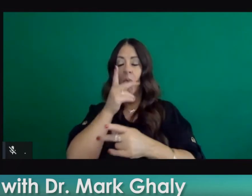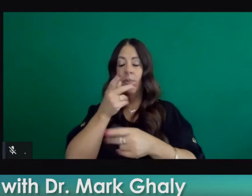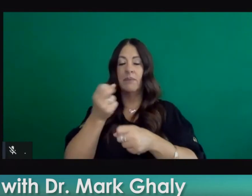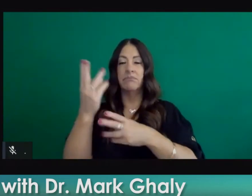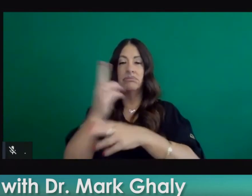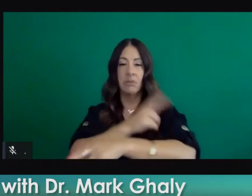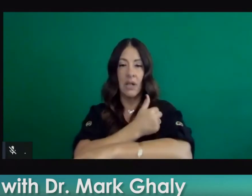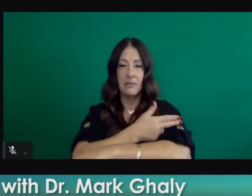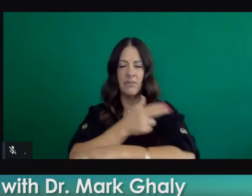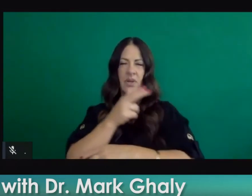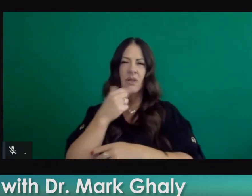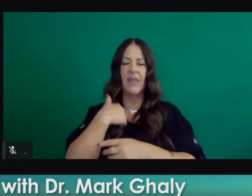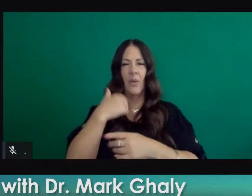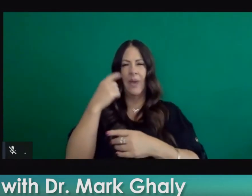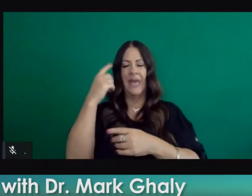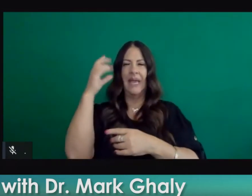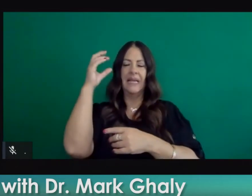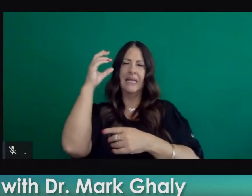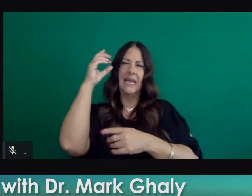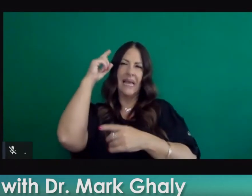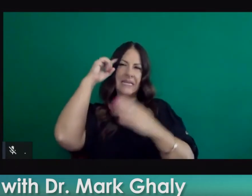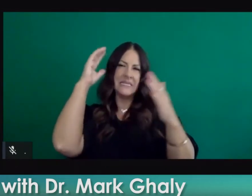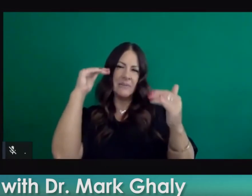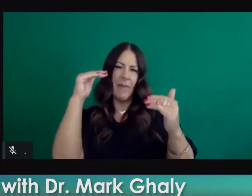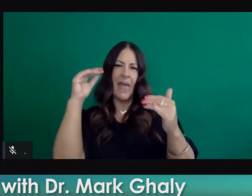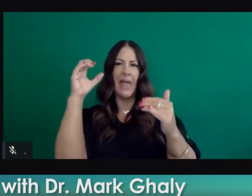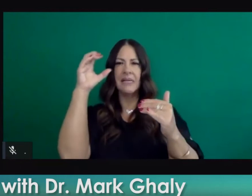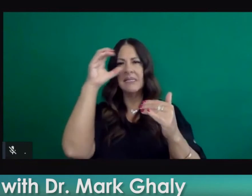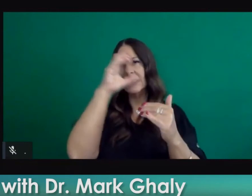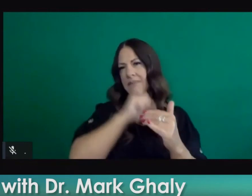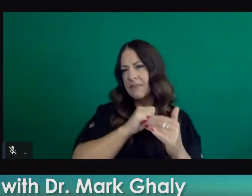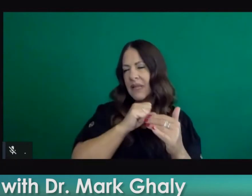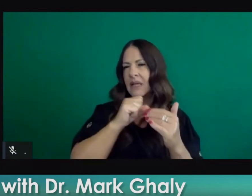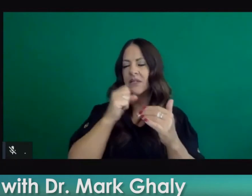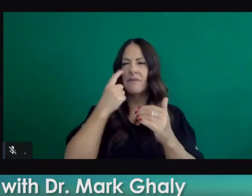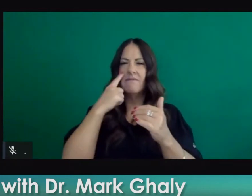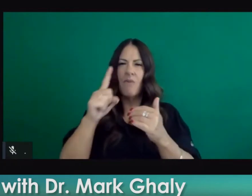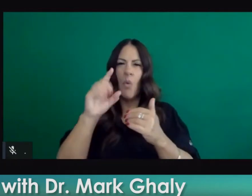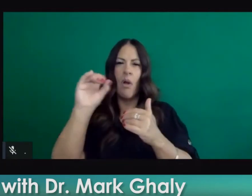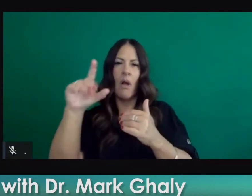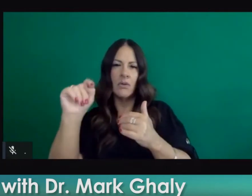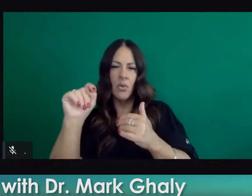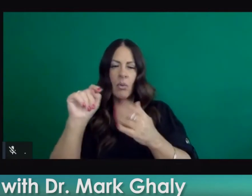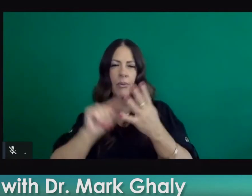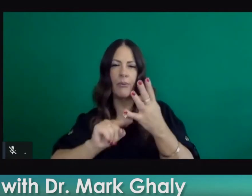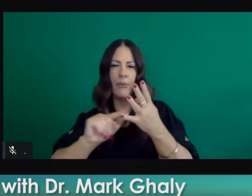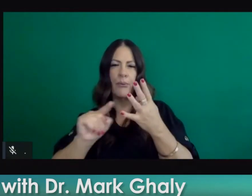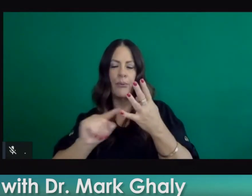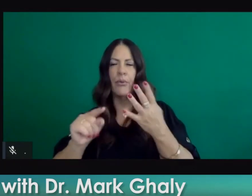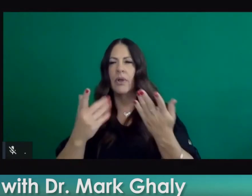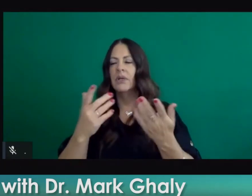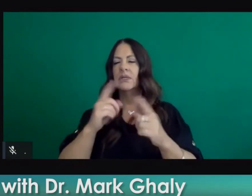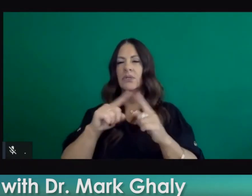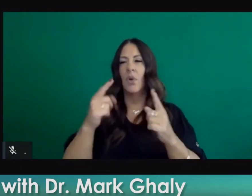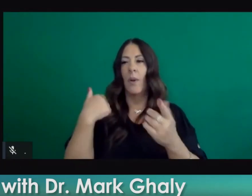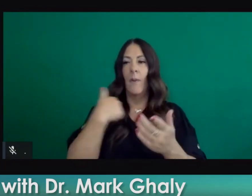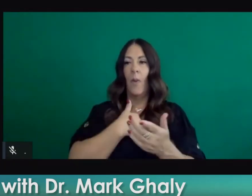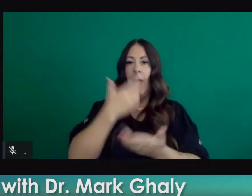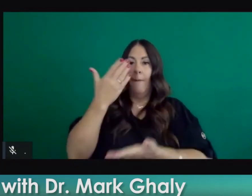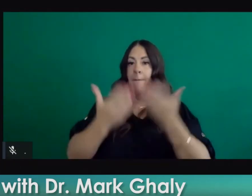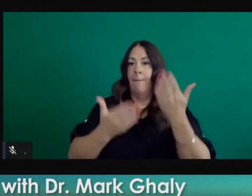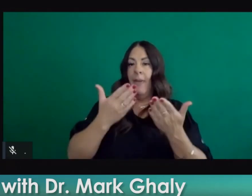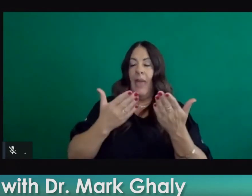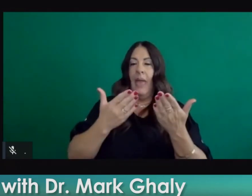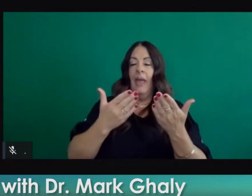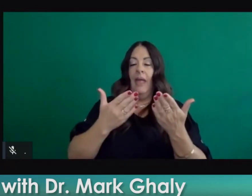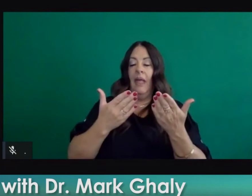that these are numbers in a modeling tool that tells us, based on today's conditions, where we may end up. We mention